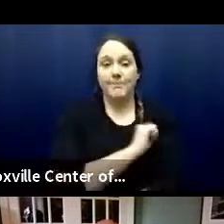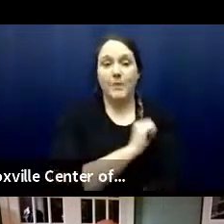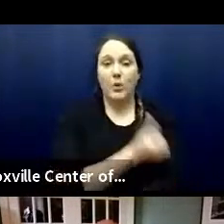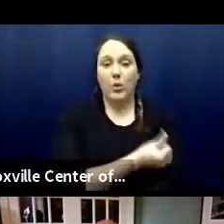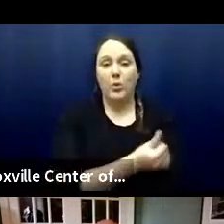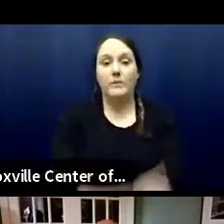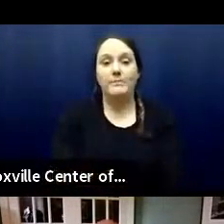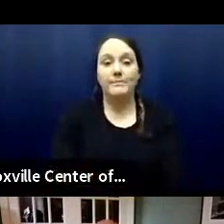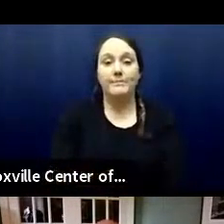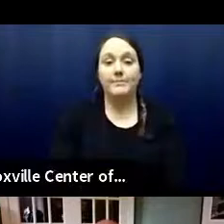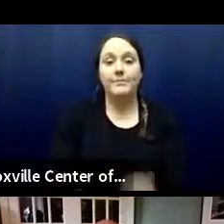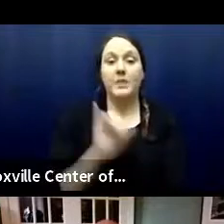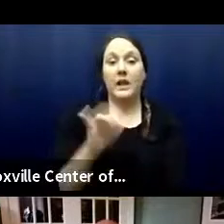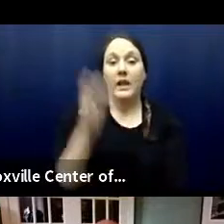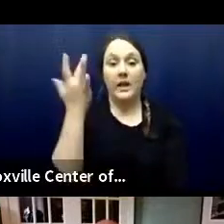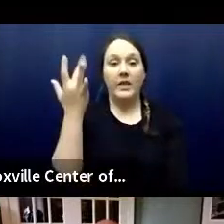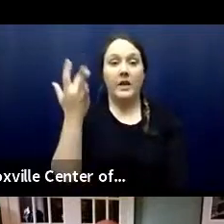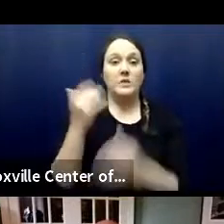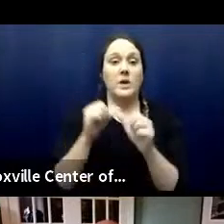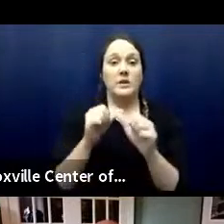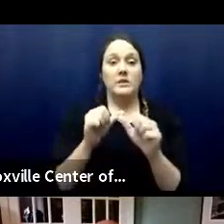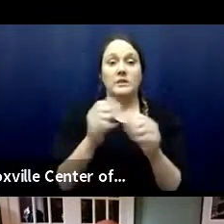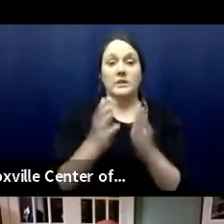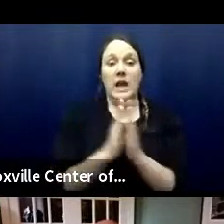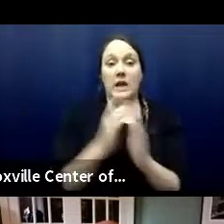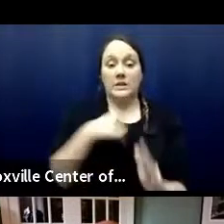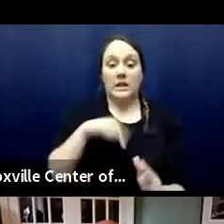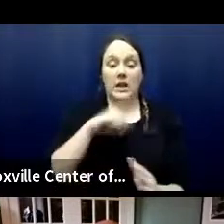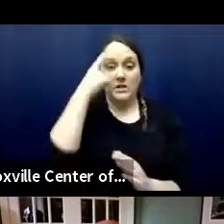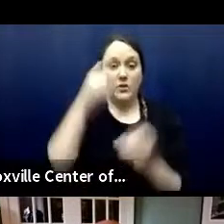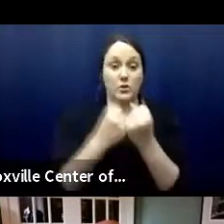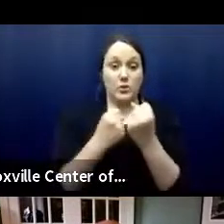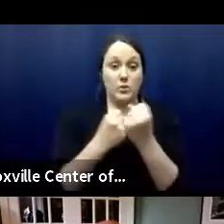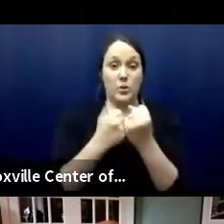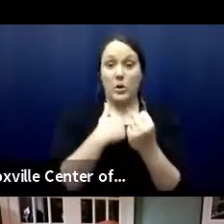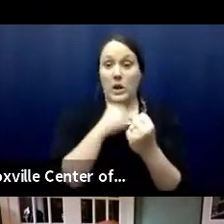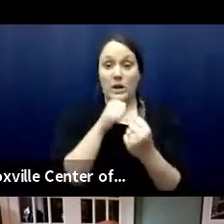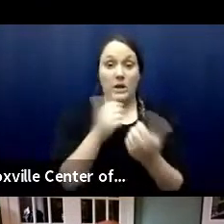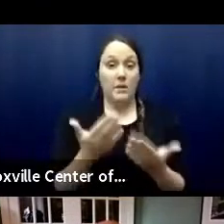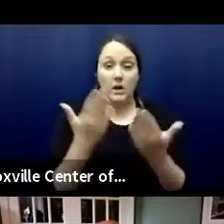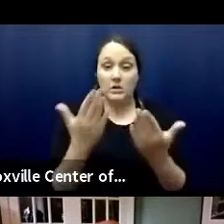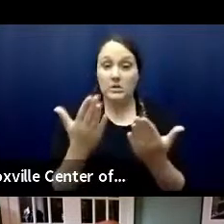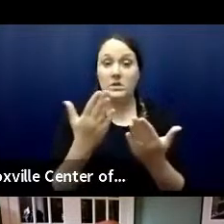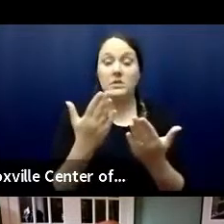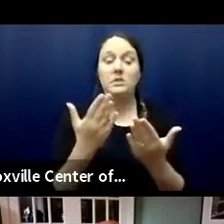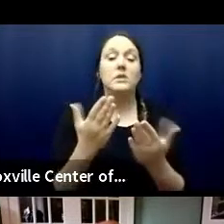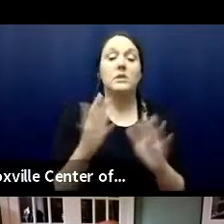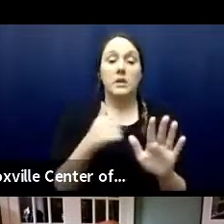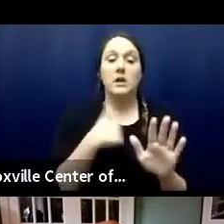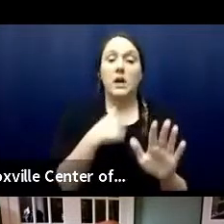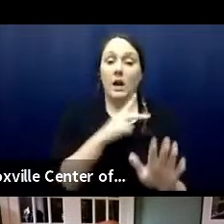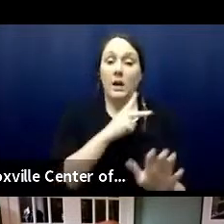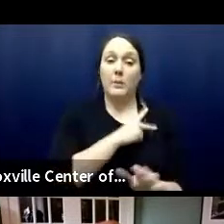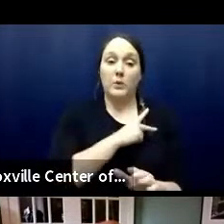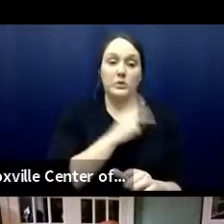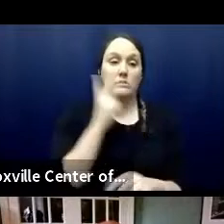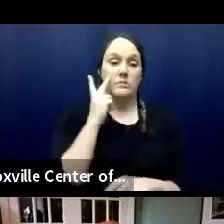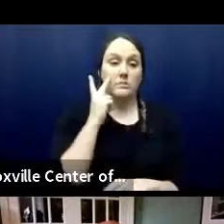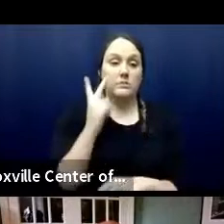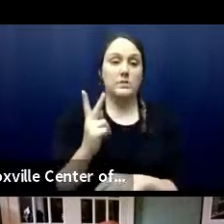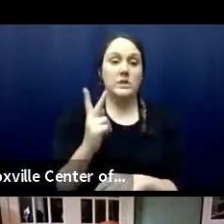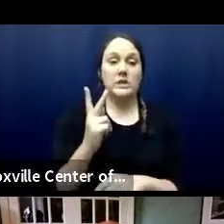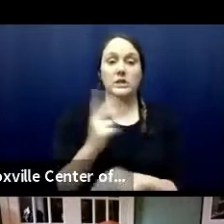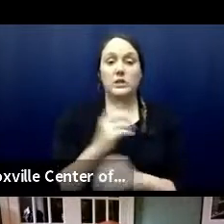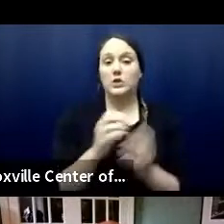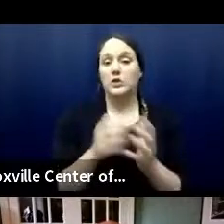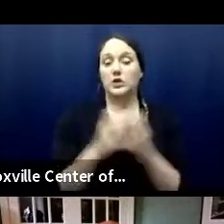Well, and that's why she keeps asking us for support. I'm not suggesting in any way that I personally see